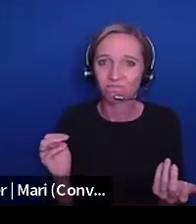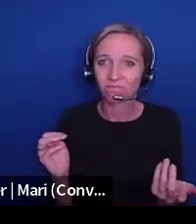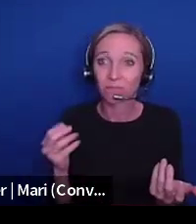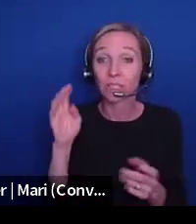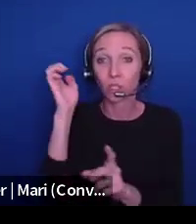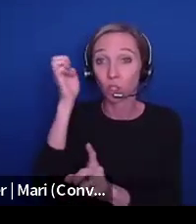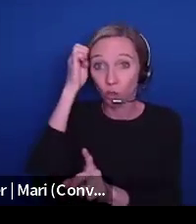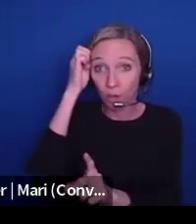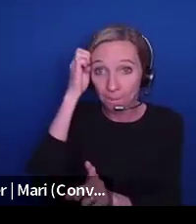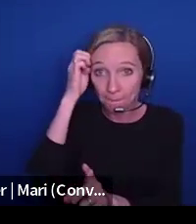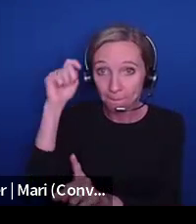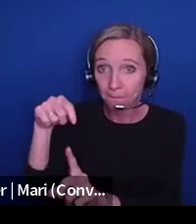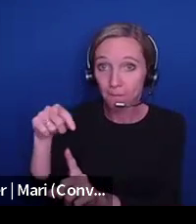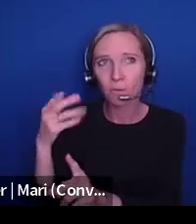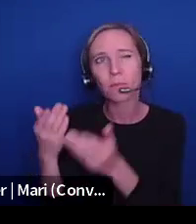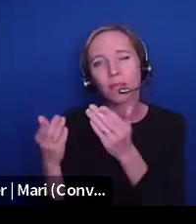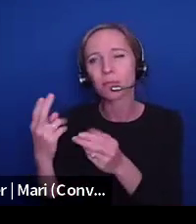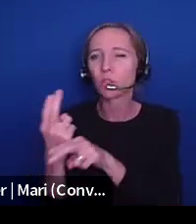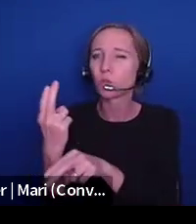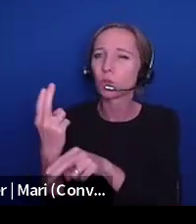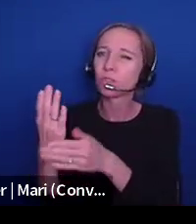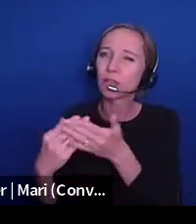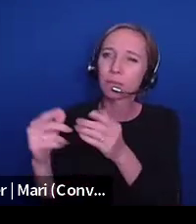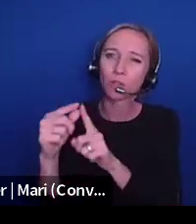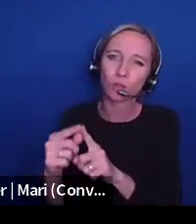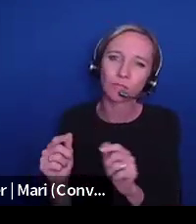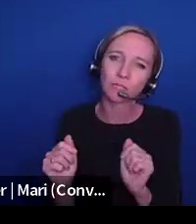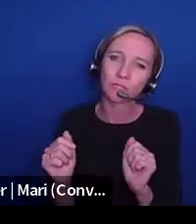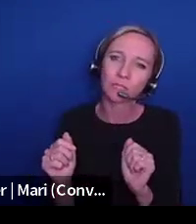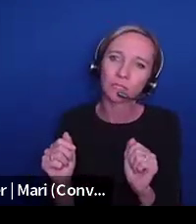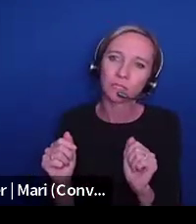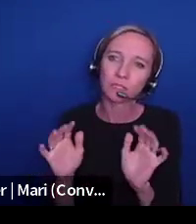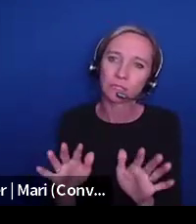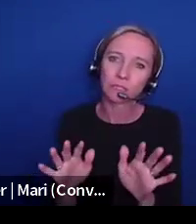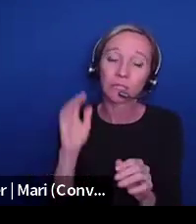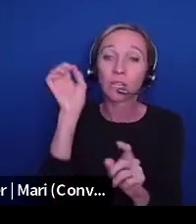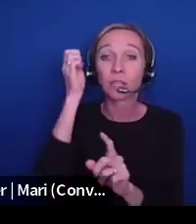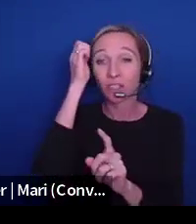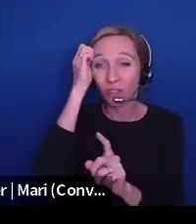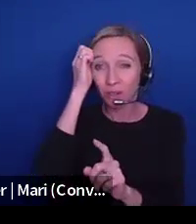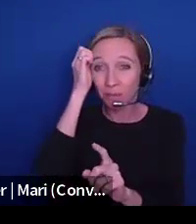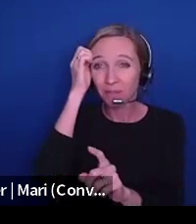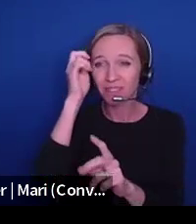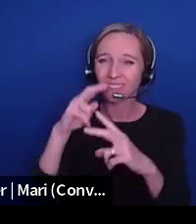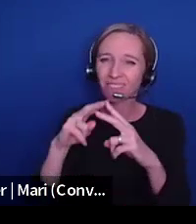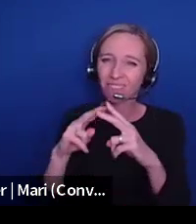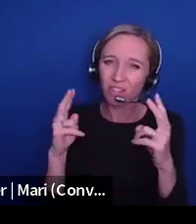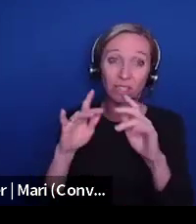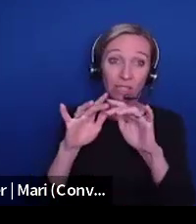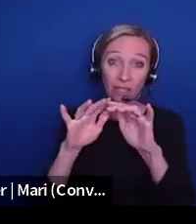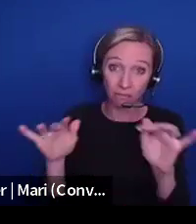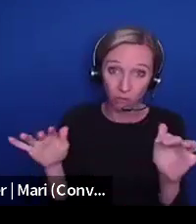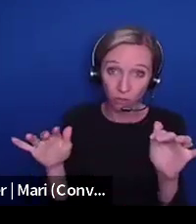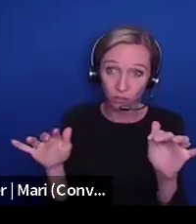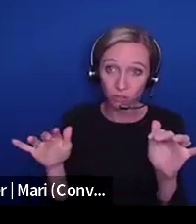In Europe, we might use some terms. So Europe is a very